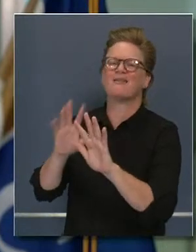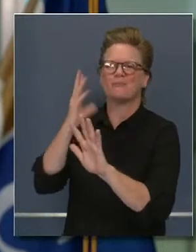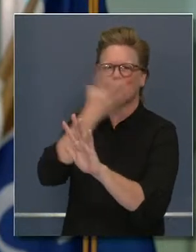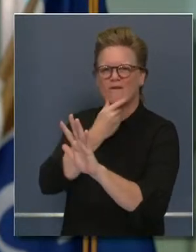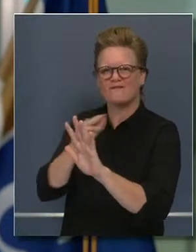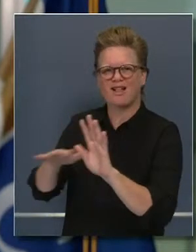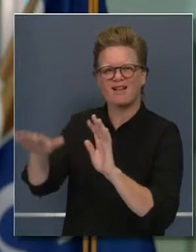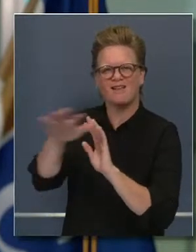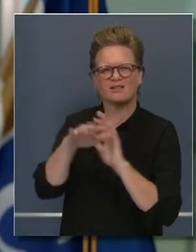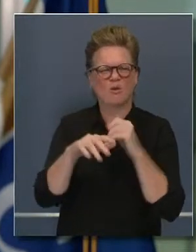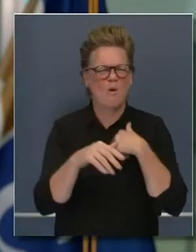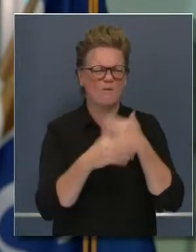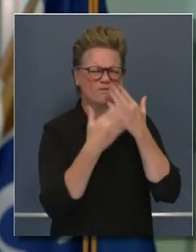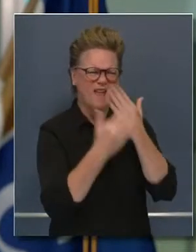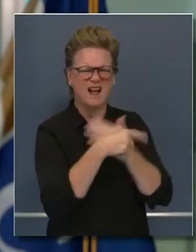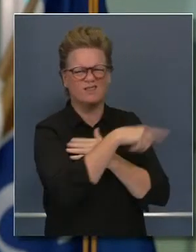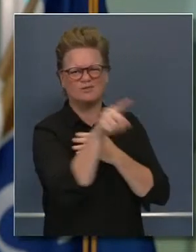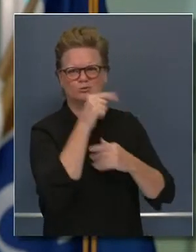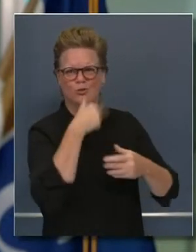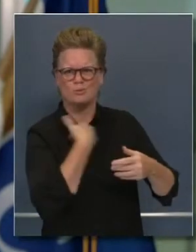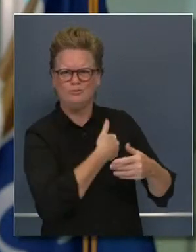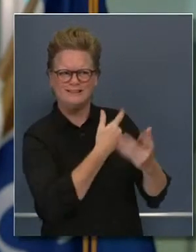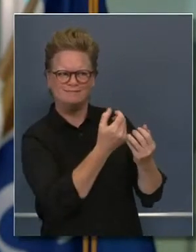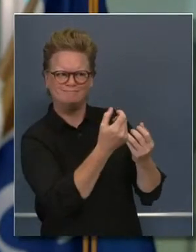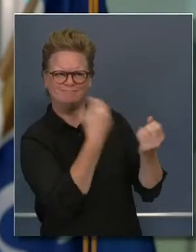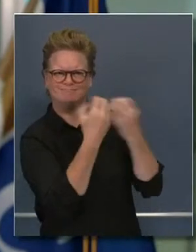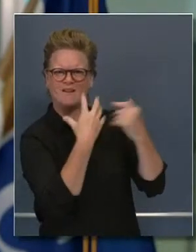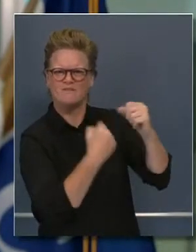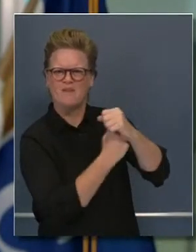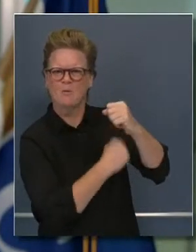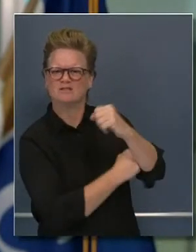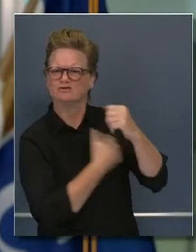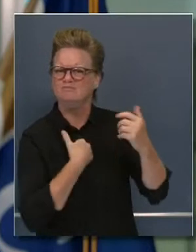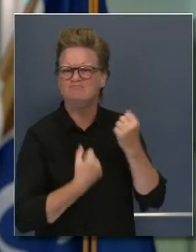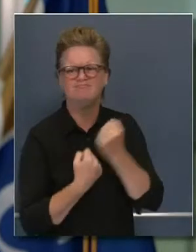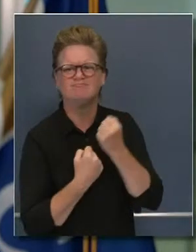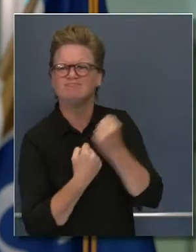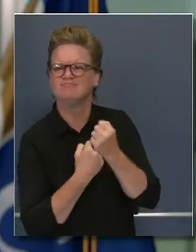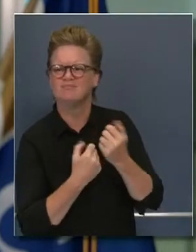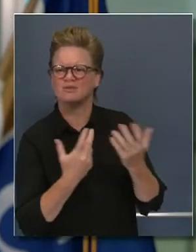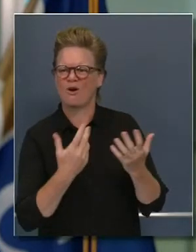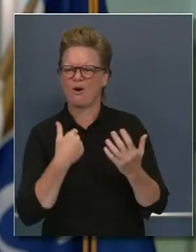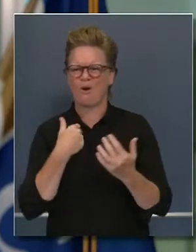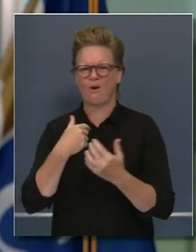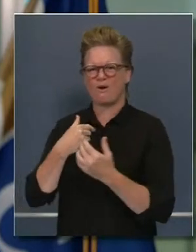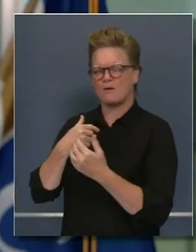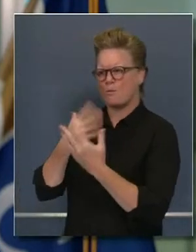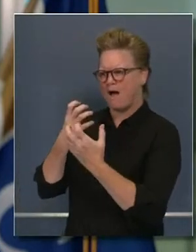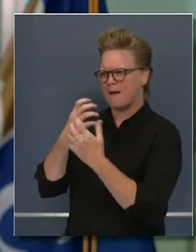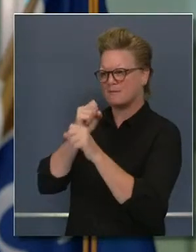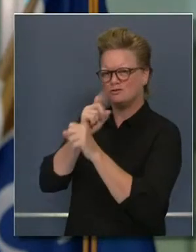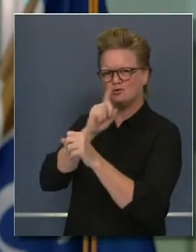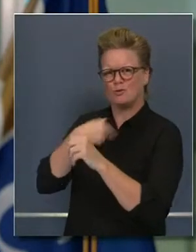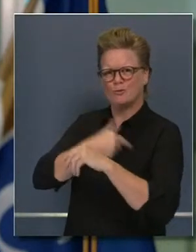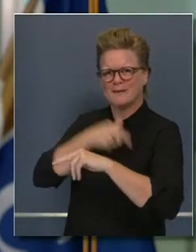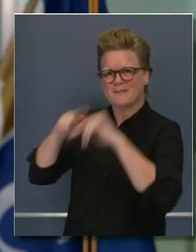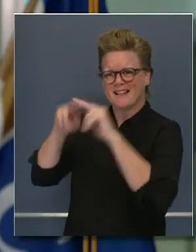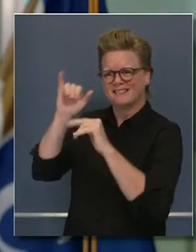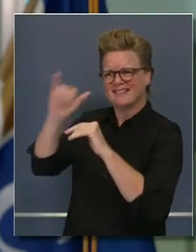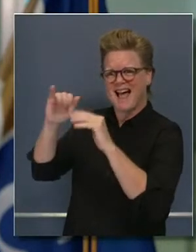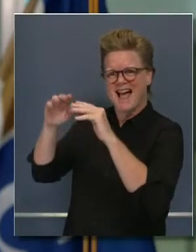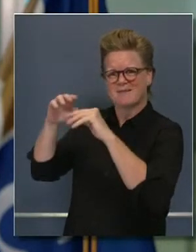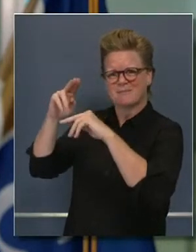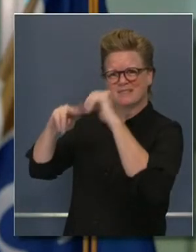that designed and developed those sites in the first place. As it relates to the issue of climate change, we are experiencing